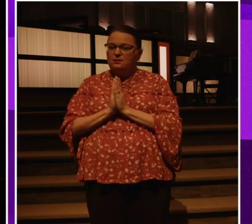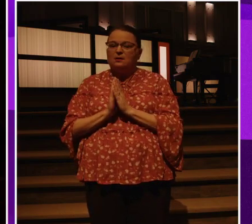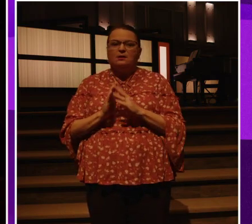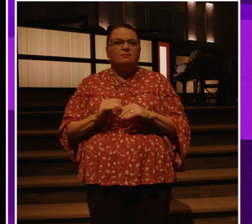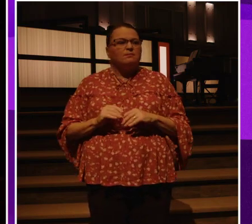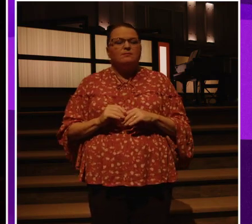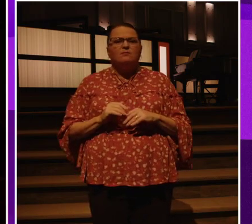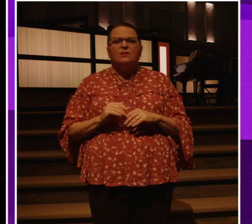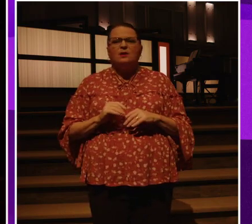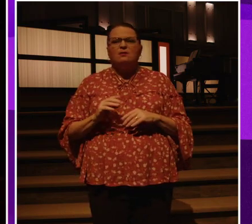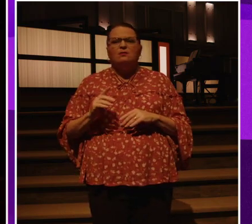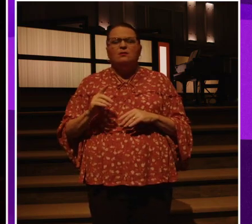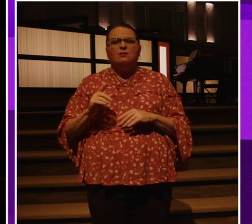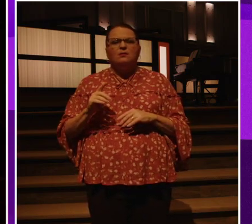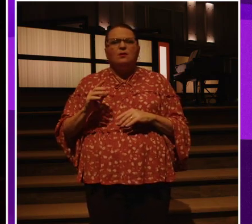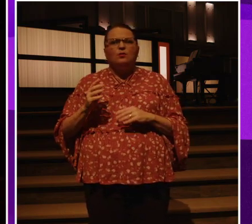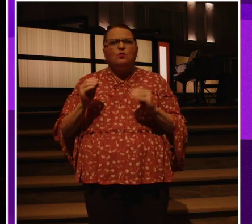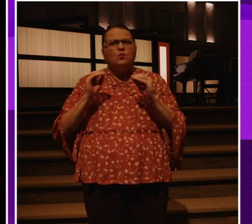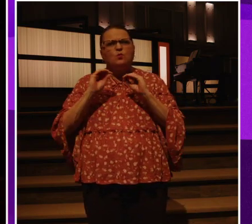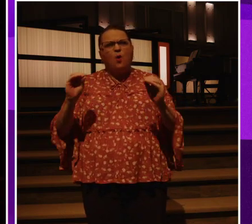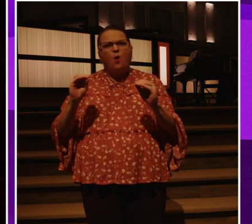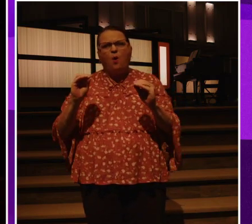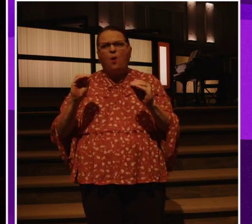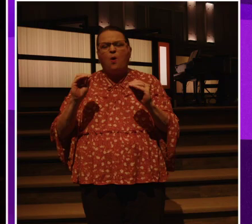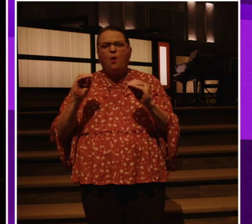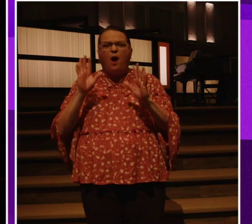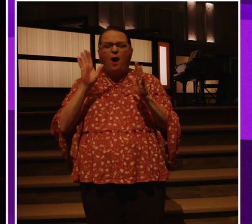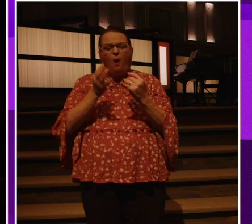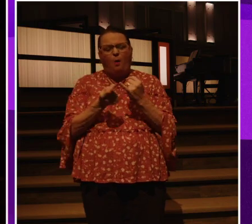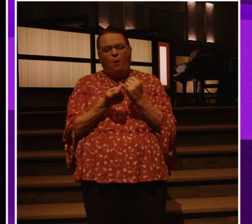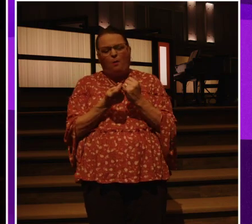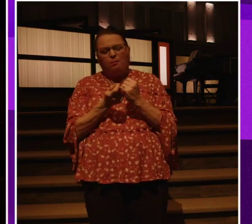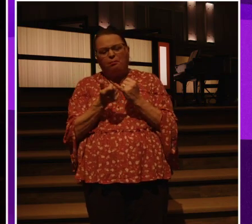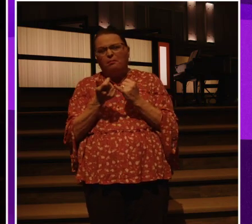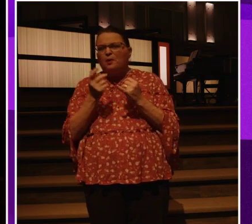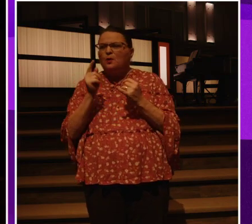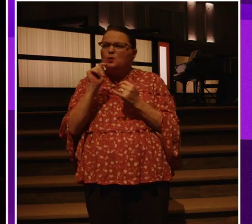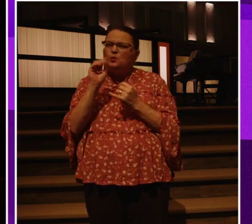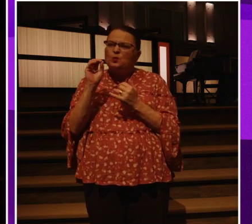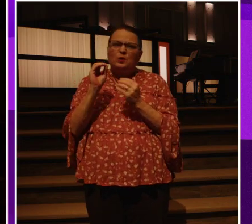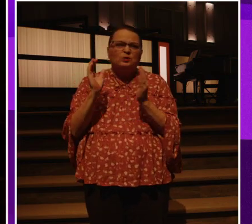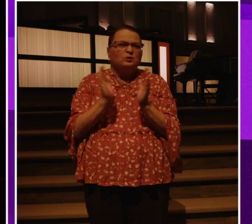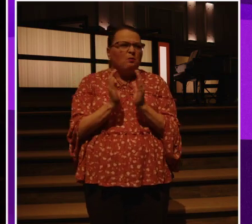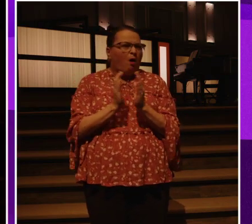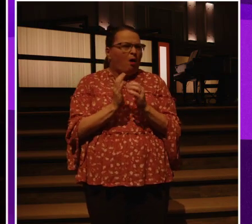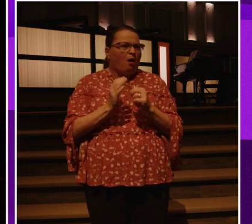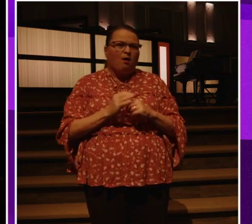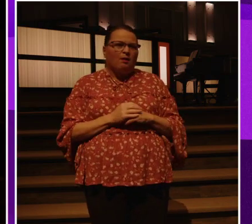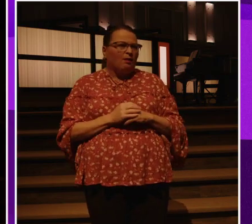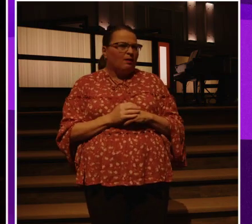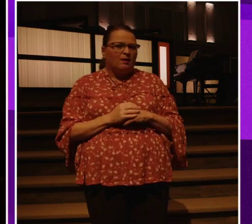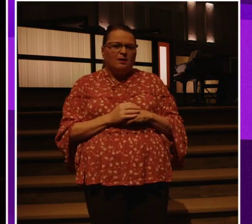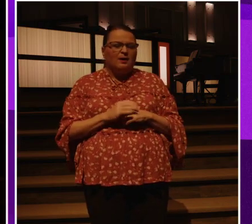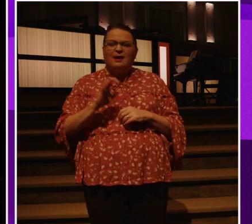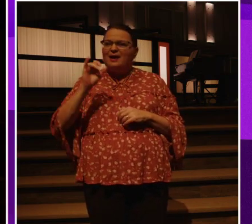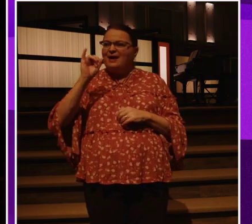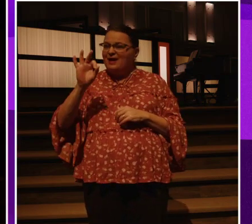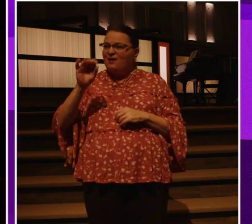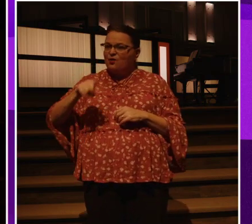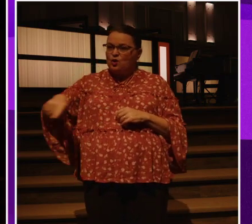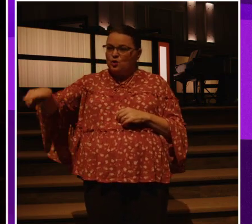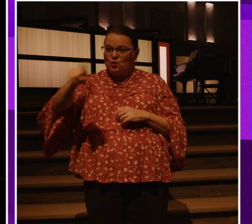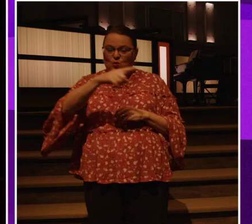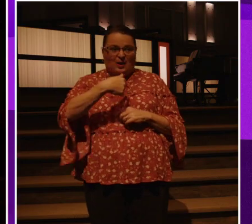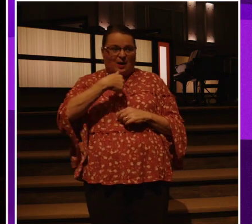no detail too small. In fact, here's the truth. If you and I would learn to